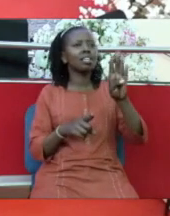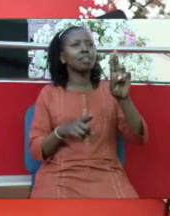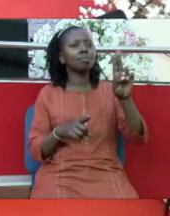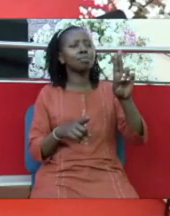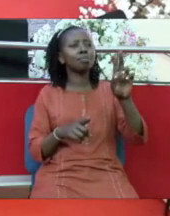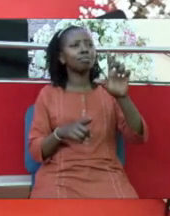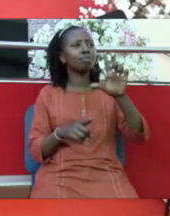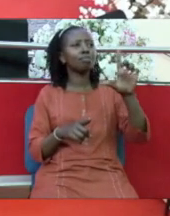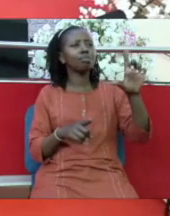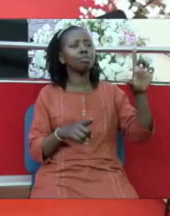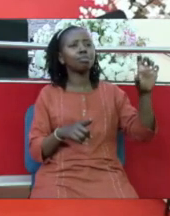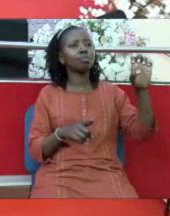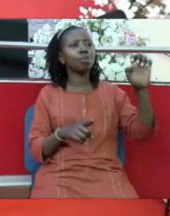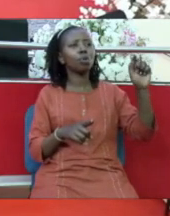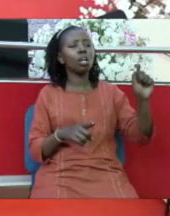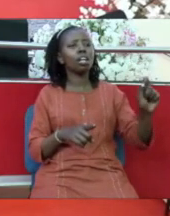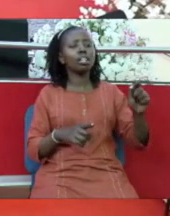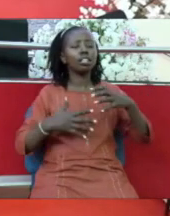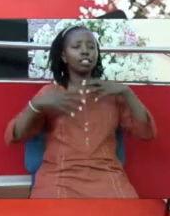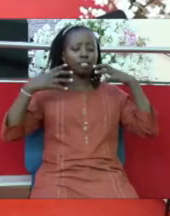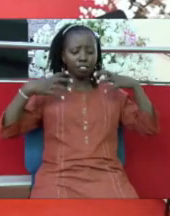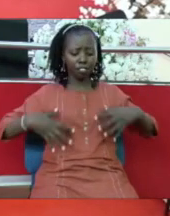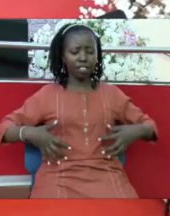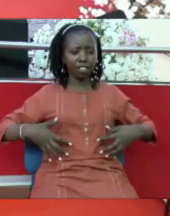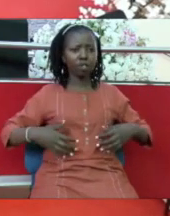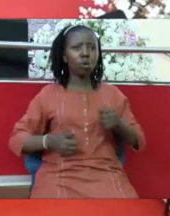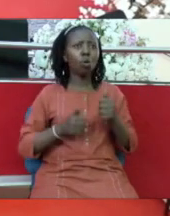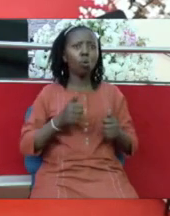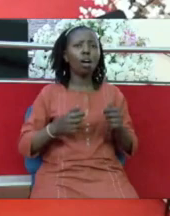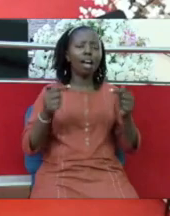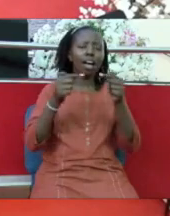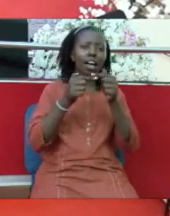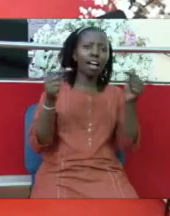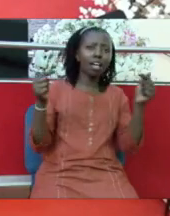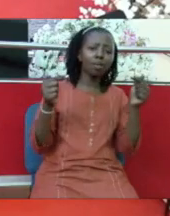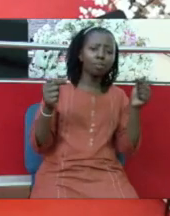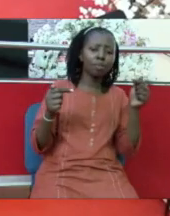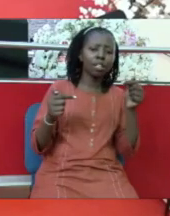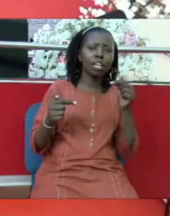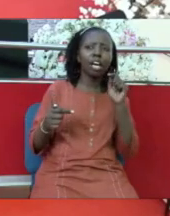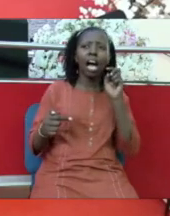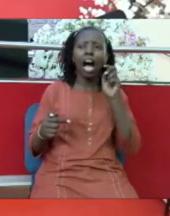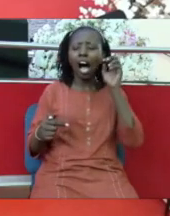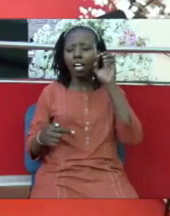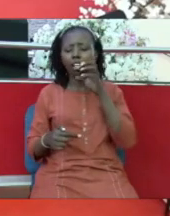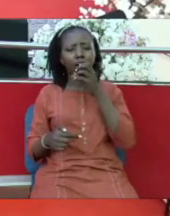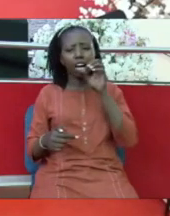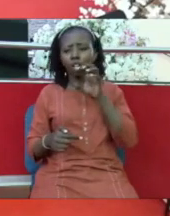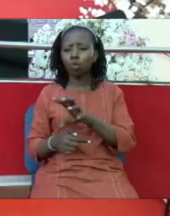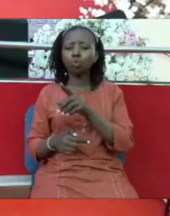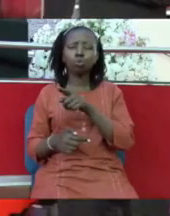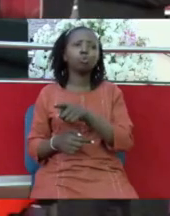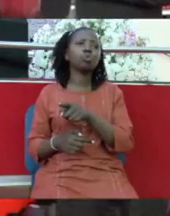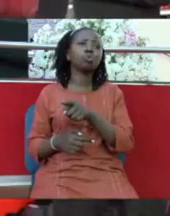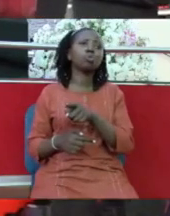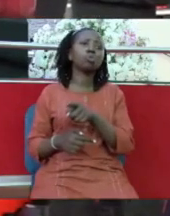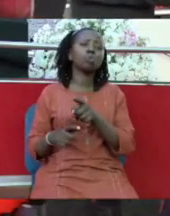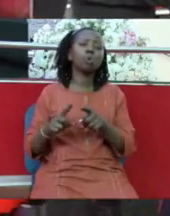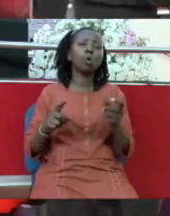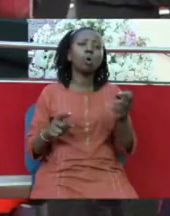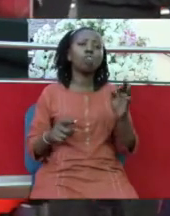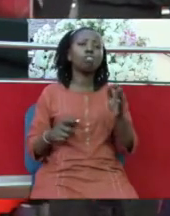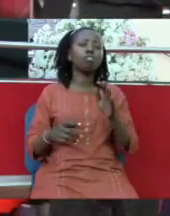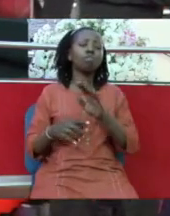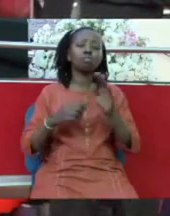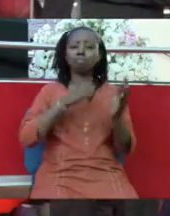kama vazi ambalo uzi. Satan will come and accuse you of the bad things you did. Kwamba shetani atakuja kukustaki. But when he